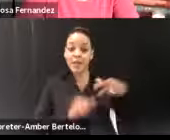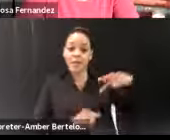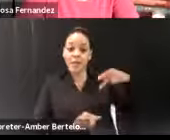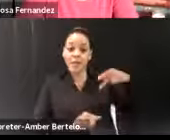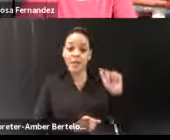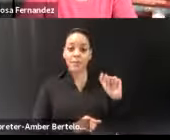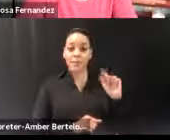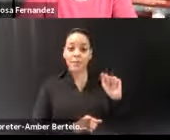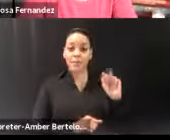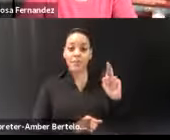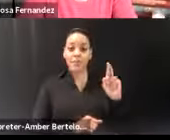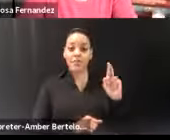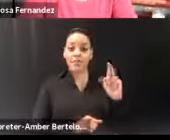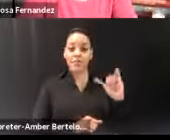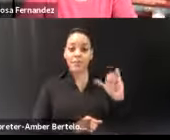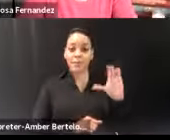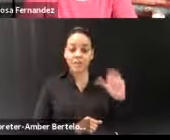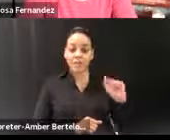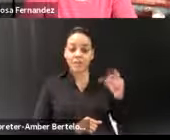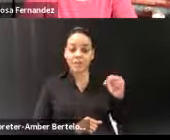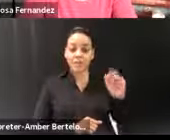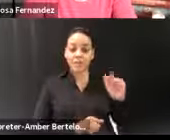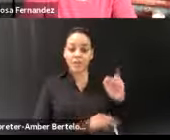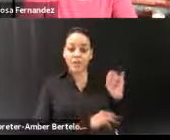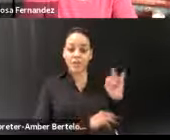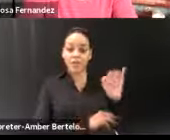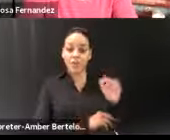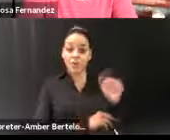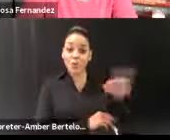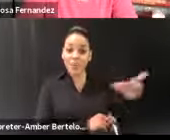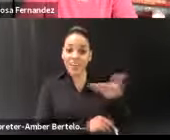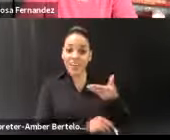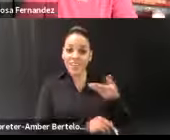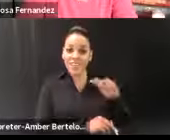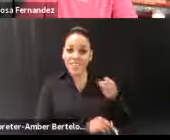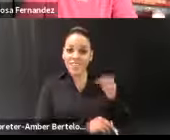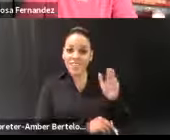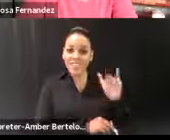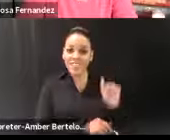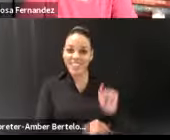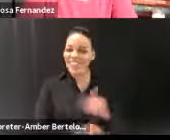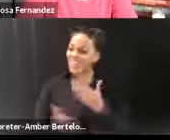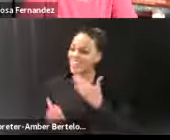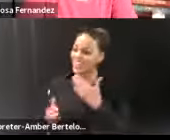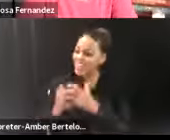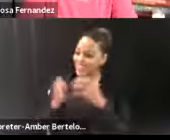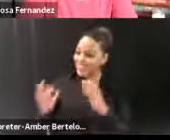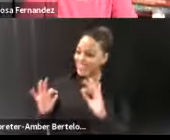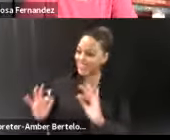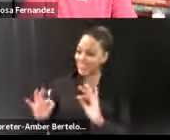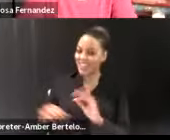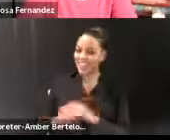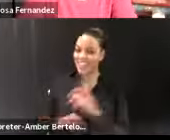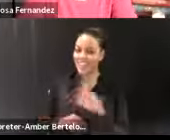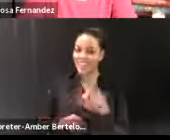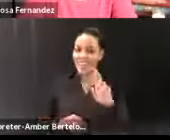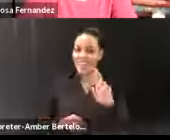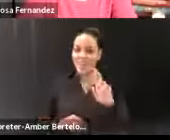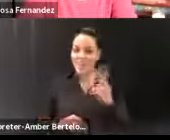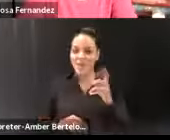Spears Jones. Welcome, Patricia. Thank you so much, Dr. Banom. This has just